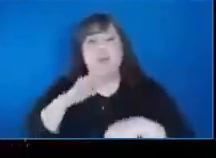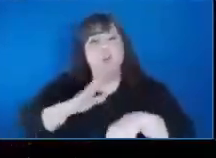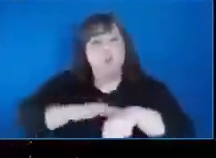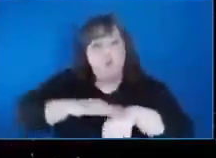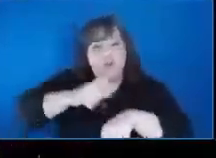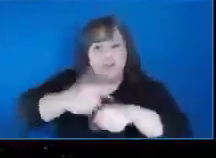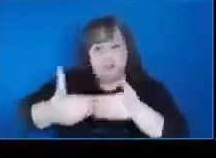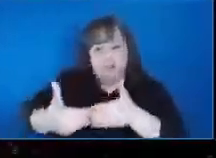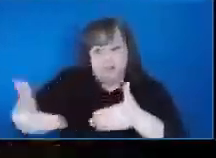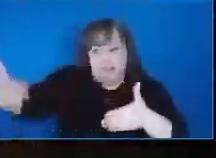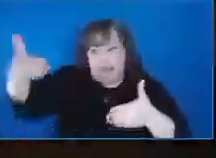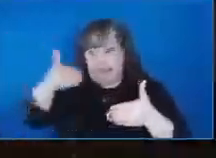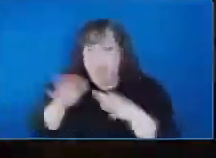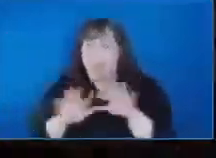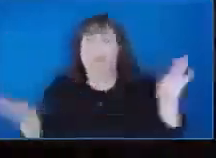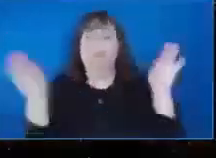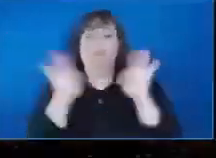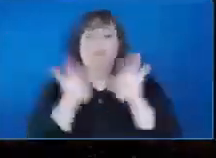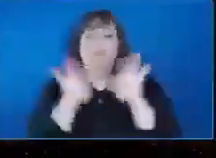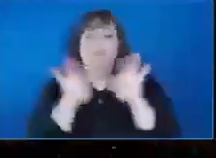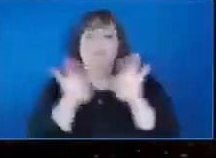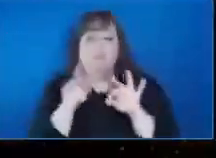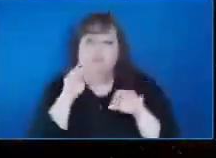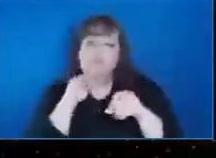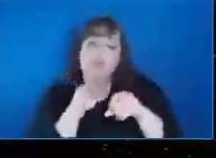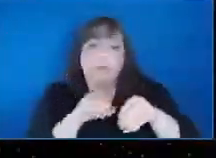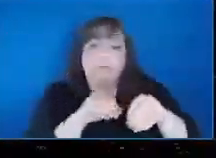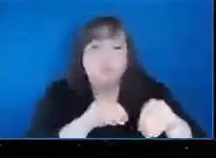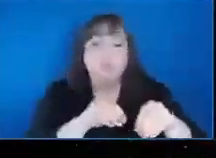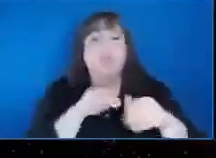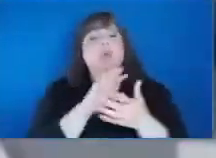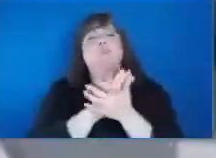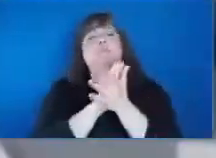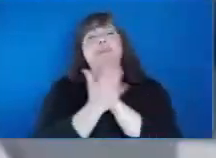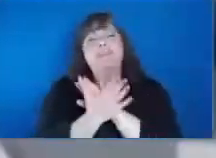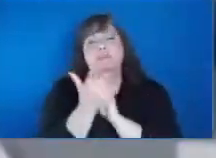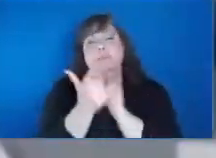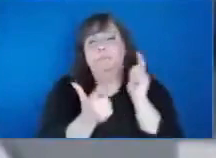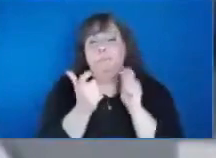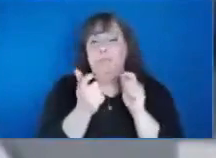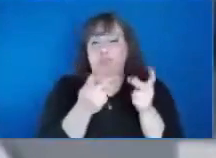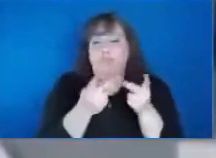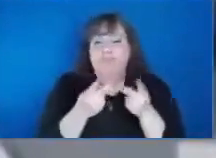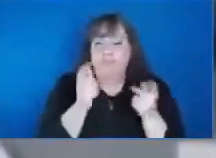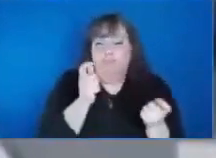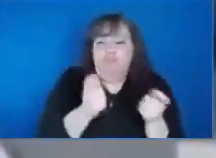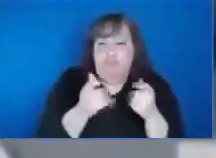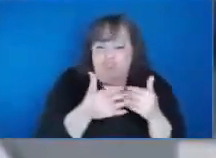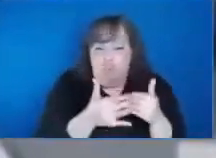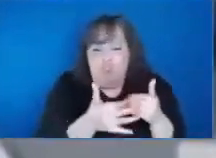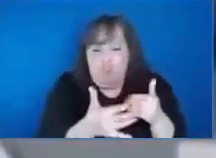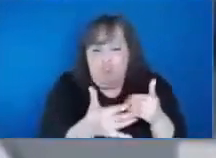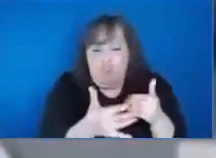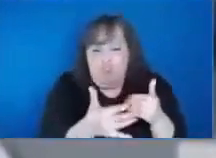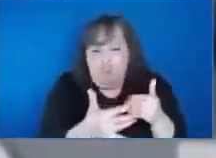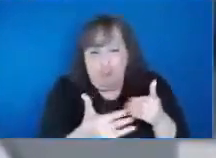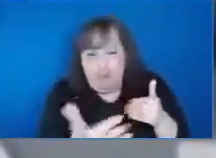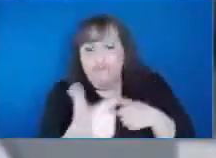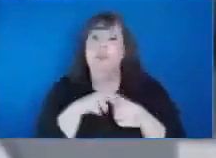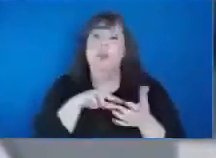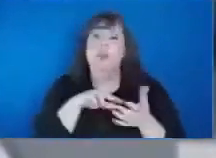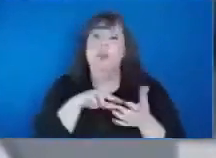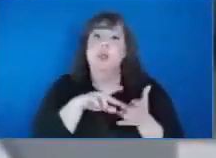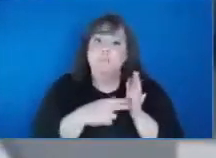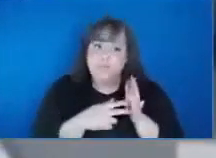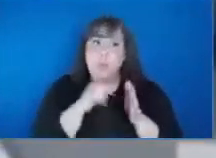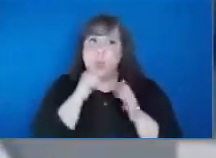is just a small nudge, which adds up to a big position change over time. So the asteroid and the Earth theoretically wouldn't be on a path to hit in the future